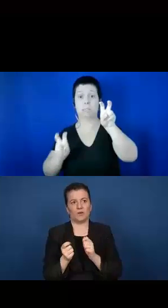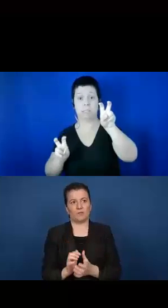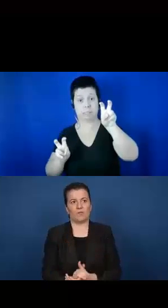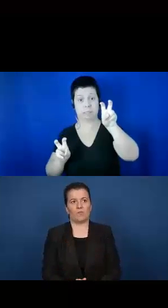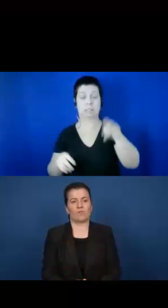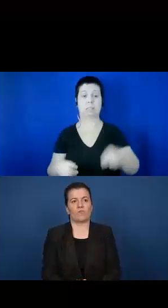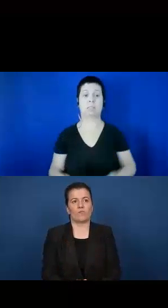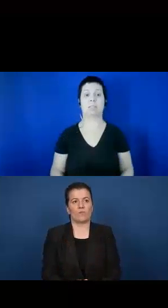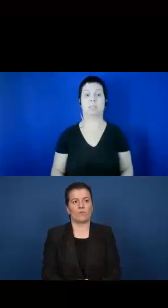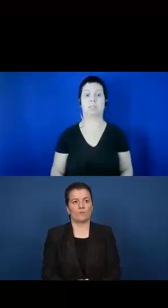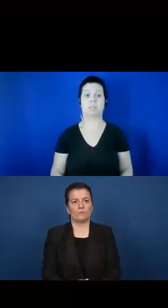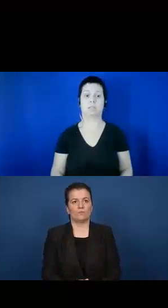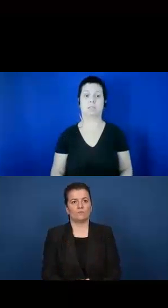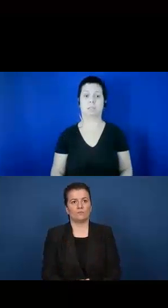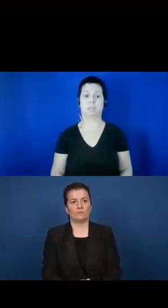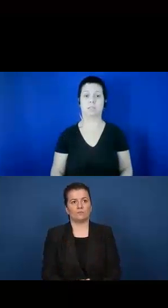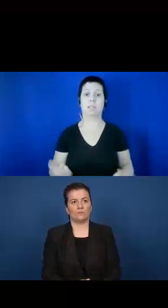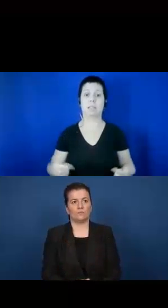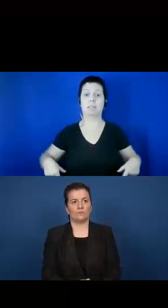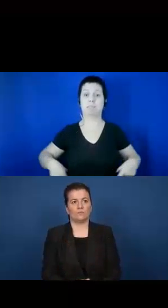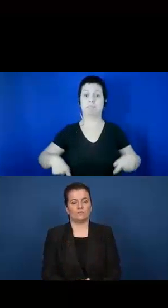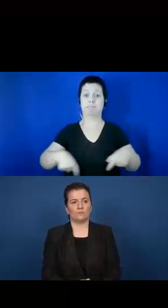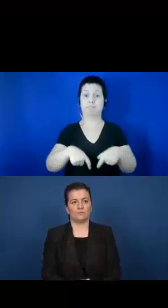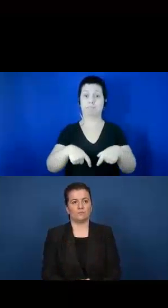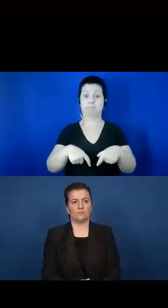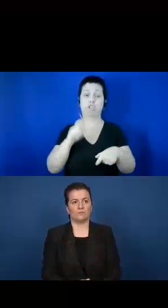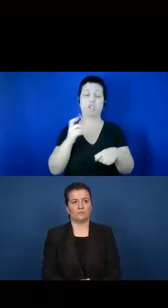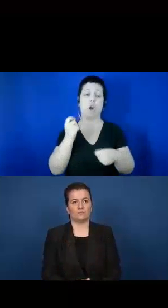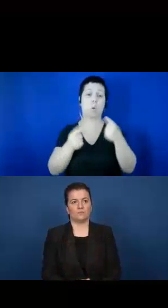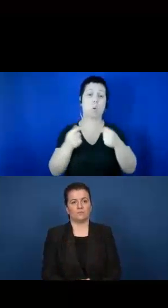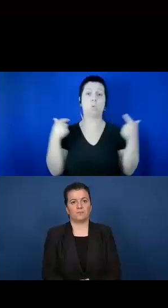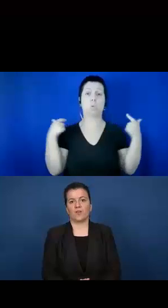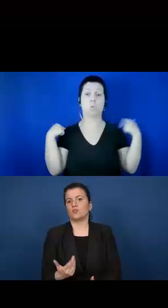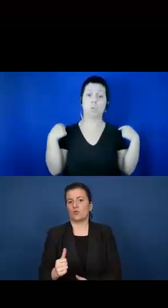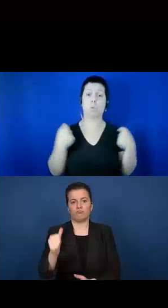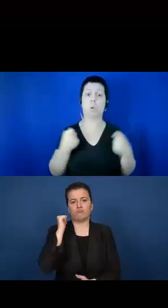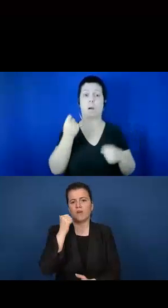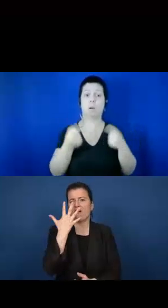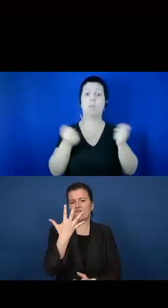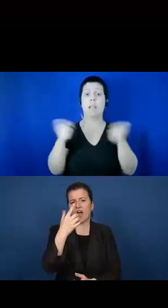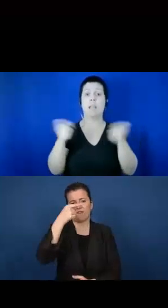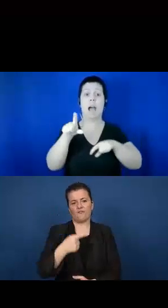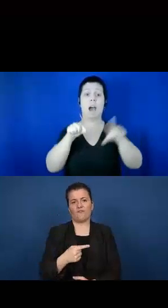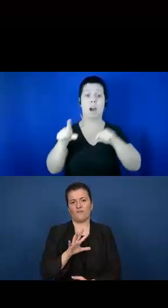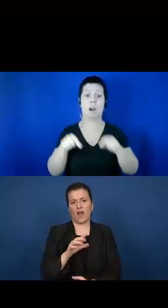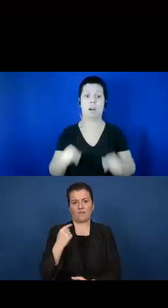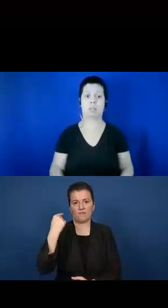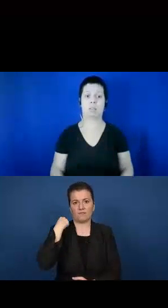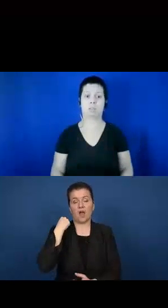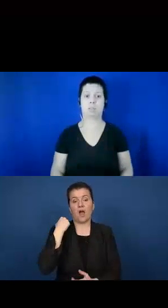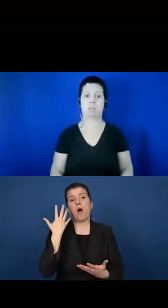extra actuators around the waist and on shoulders, we may choose a 6x6